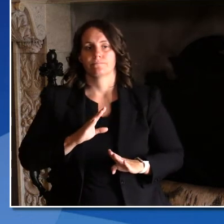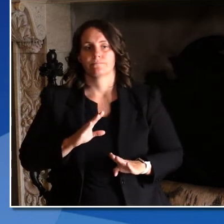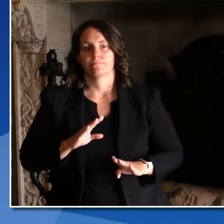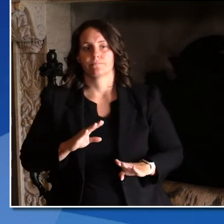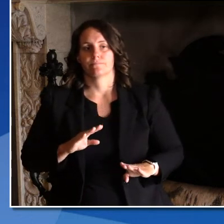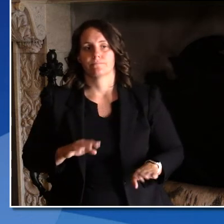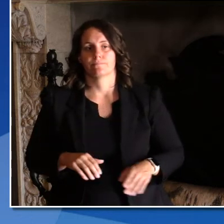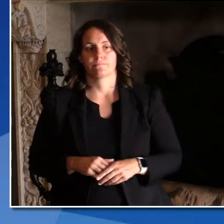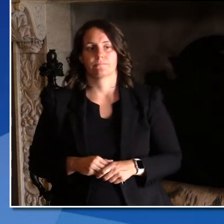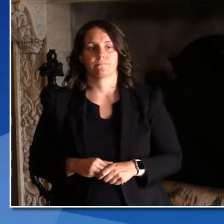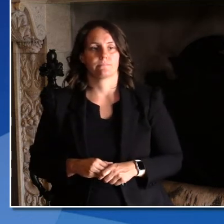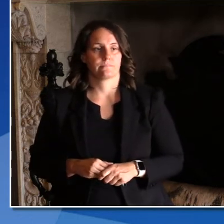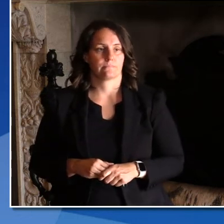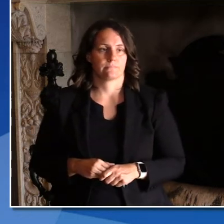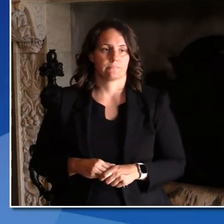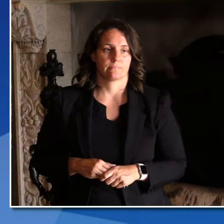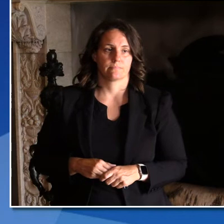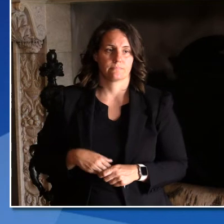WTMJ Milwaukee?